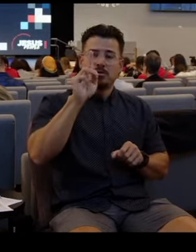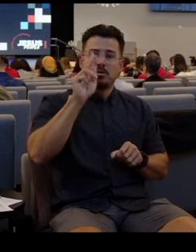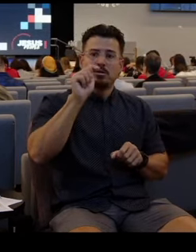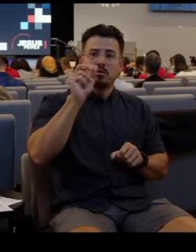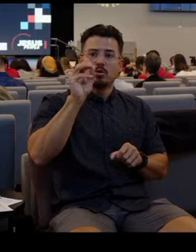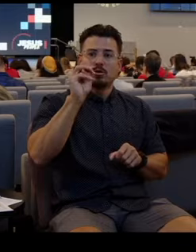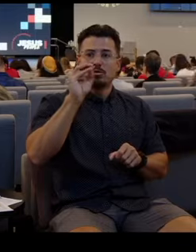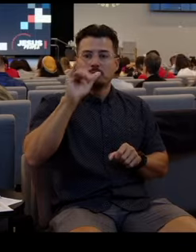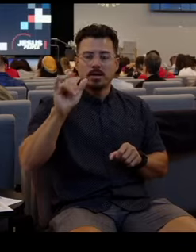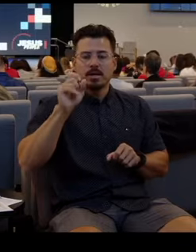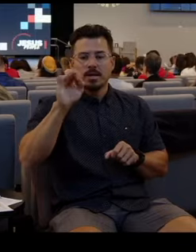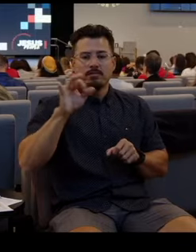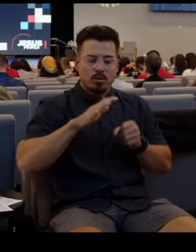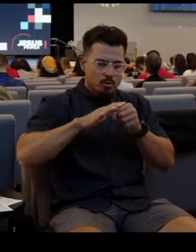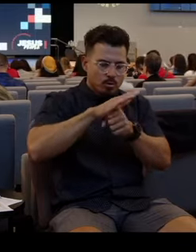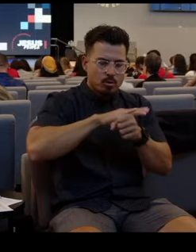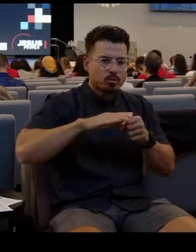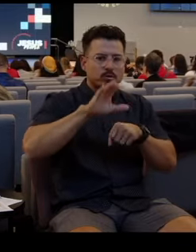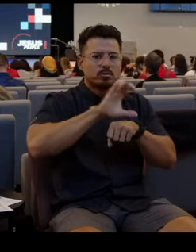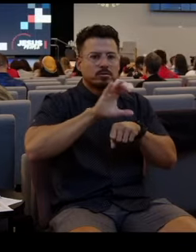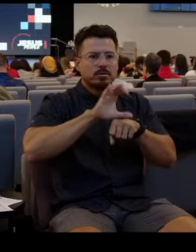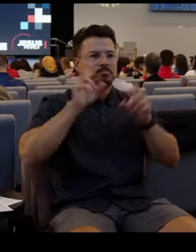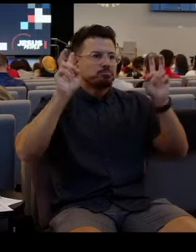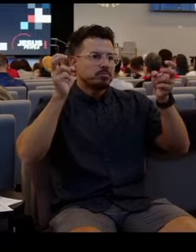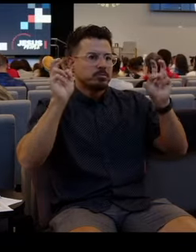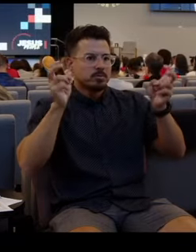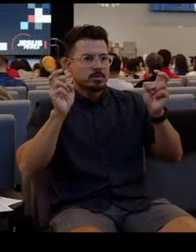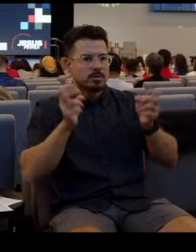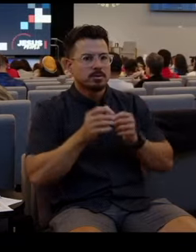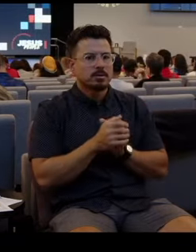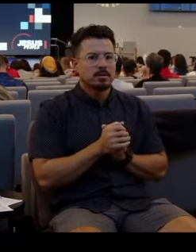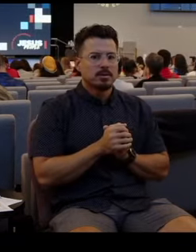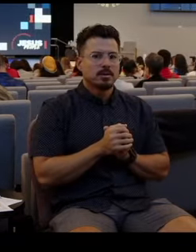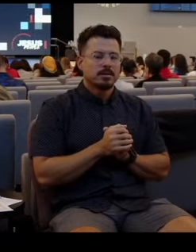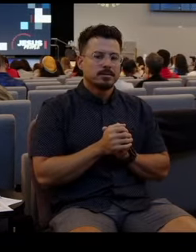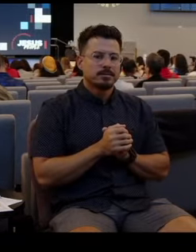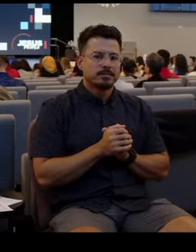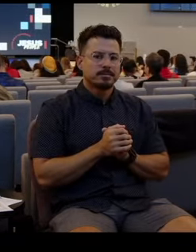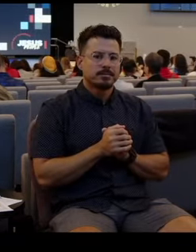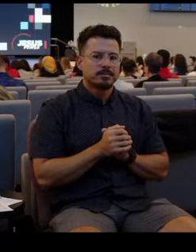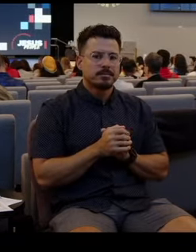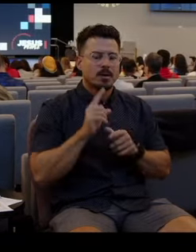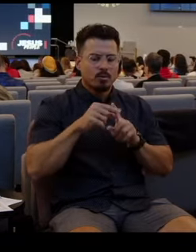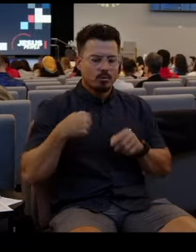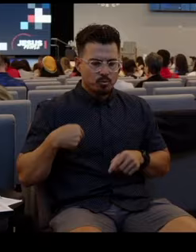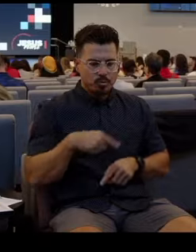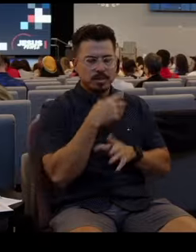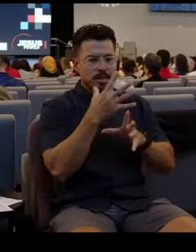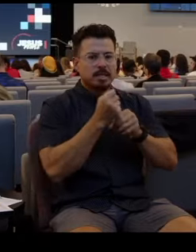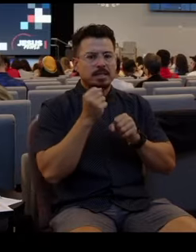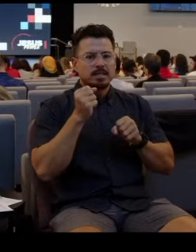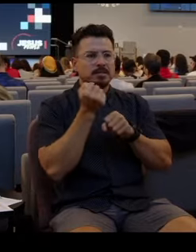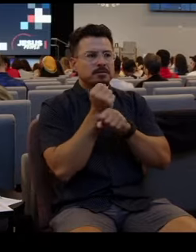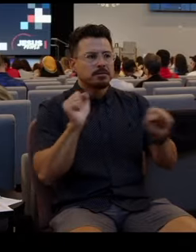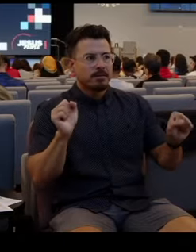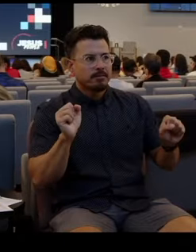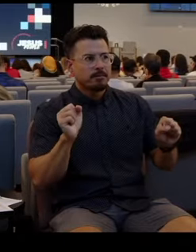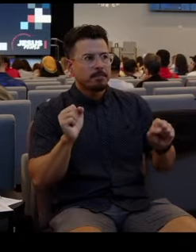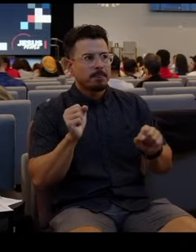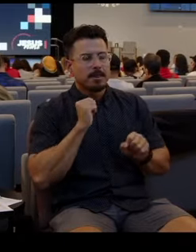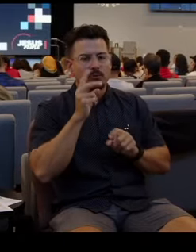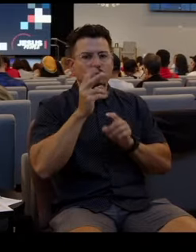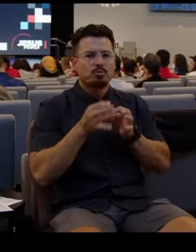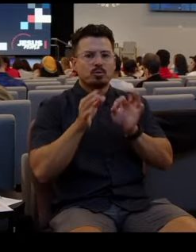local church. How many remember that phrase from back in the day? And when we got saved, two important words I learned at